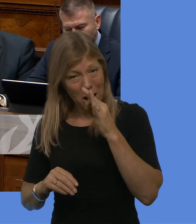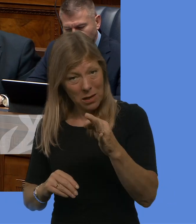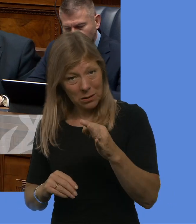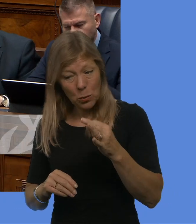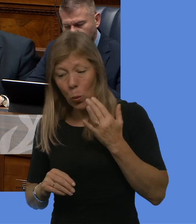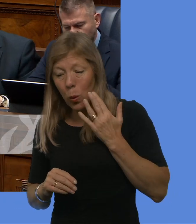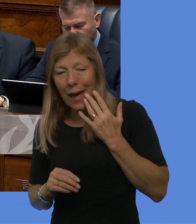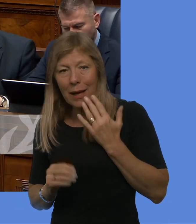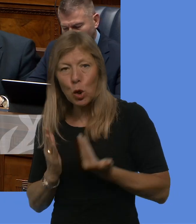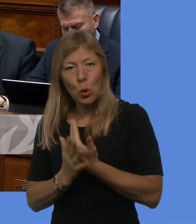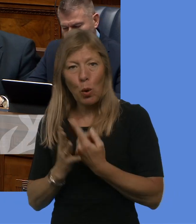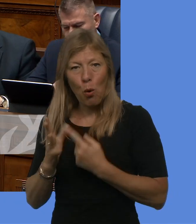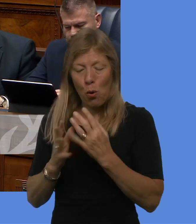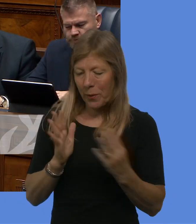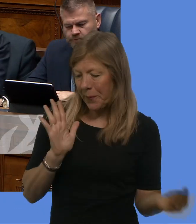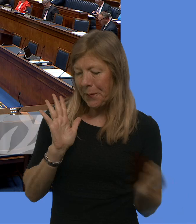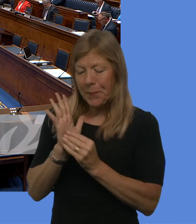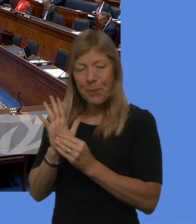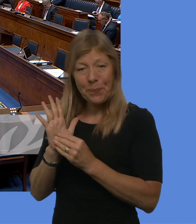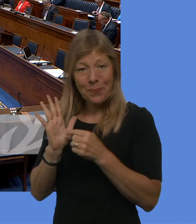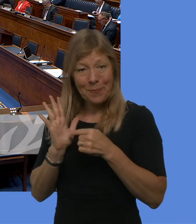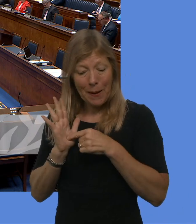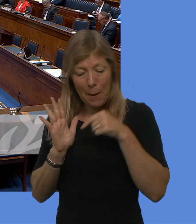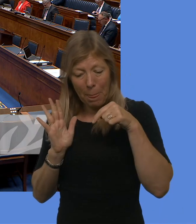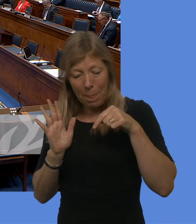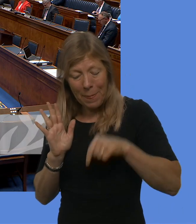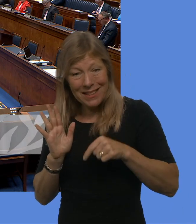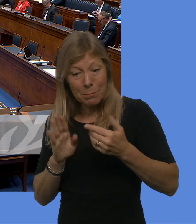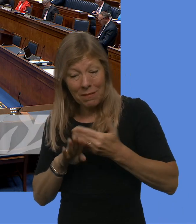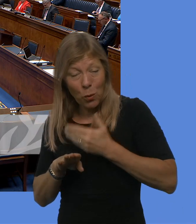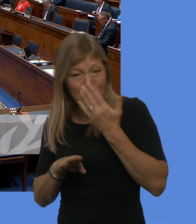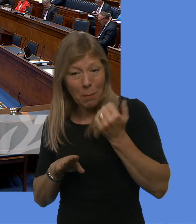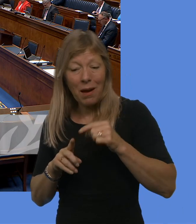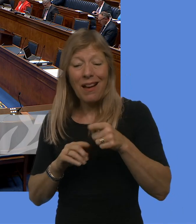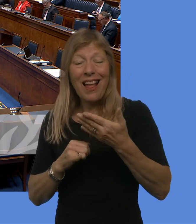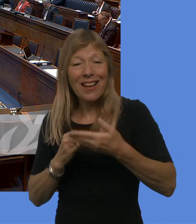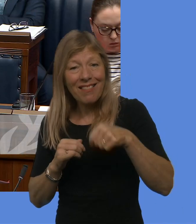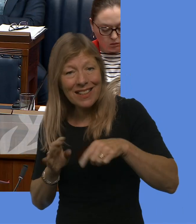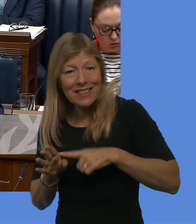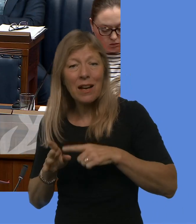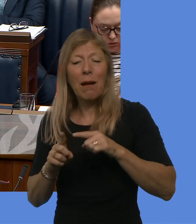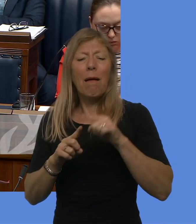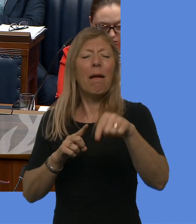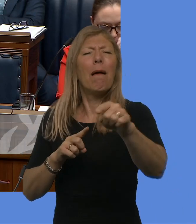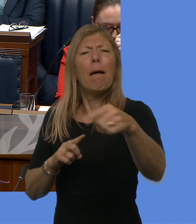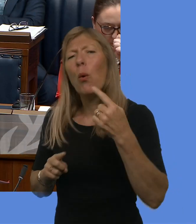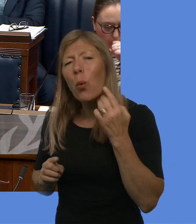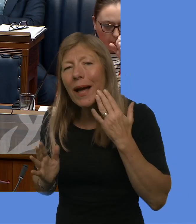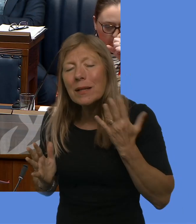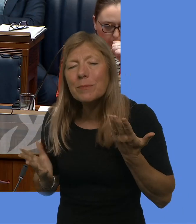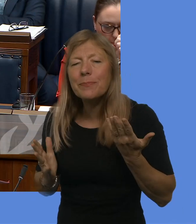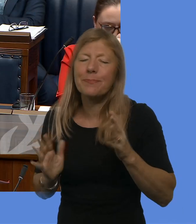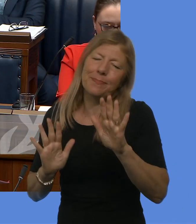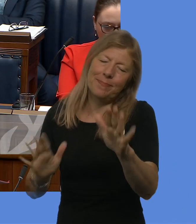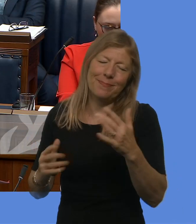the end of this year, by the end of this mandate? When precisely? Minister. So, Mr. Speaker, I obviously will not be able to have the guidance placed on a